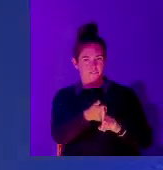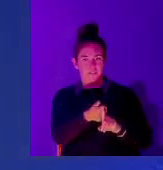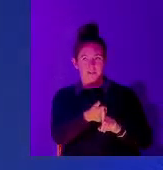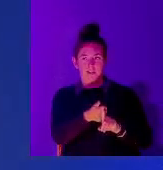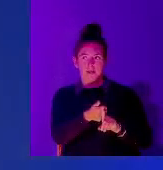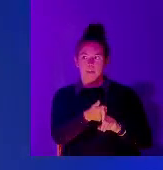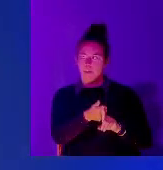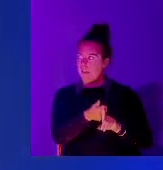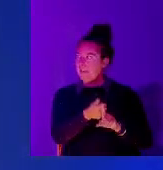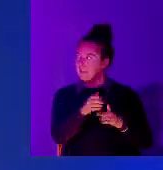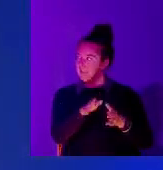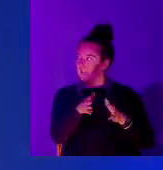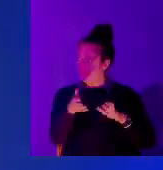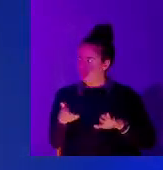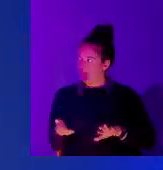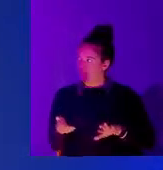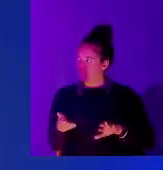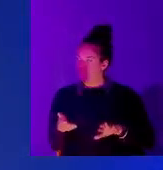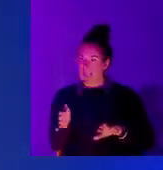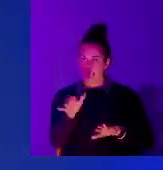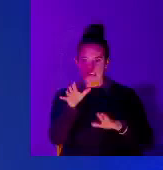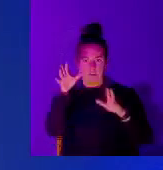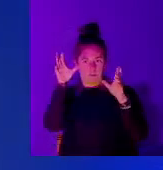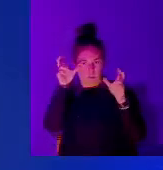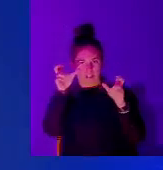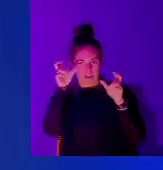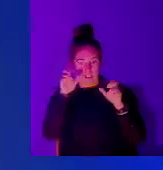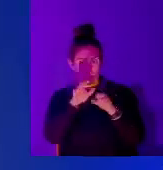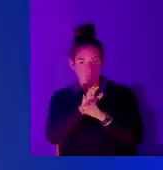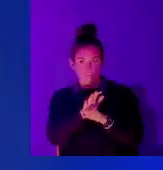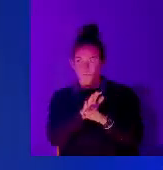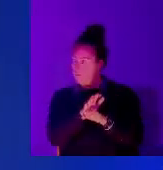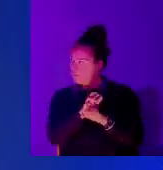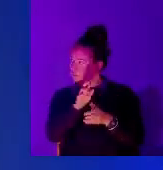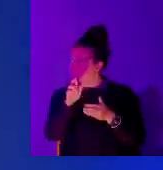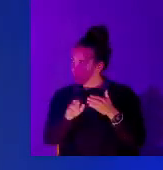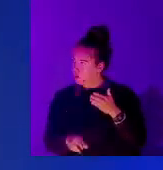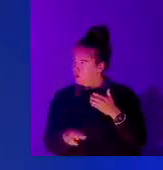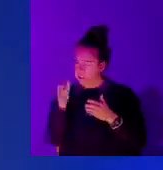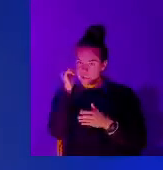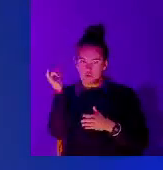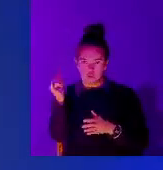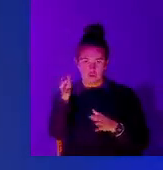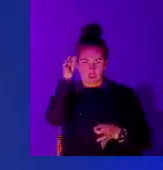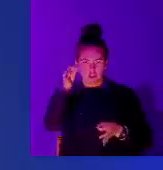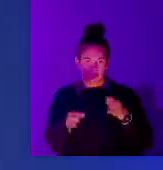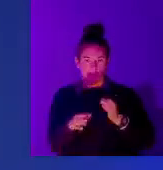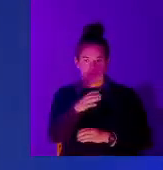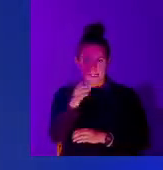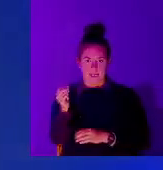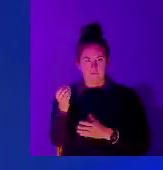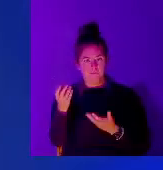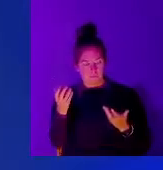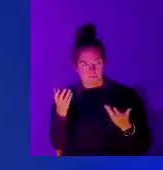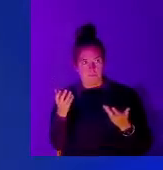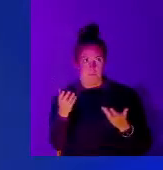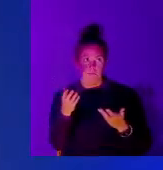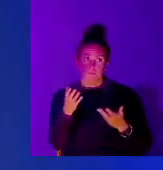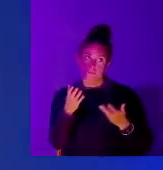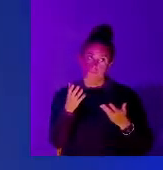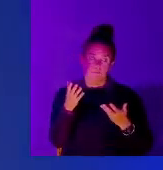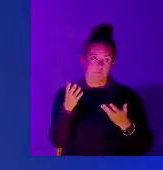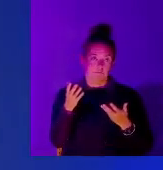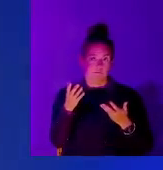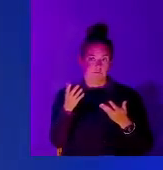enough to result in eternal judgment and subjection to God's wrath. Without God's